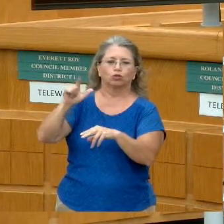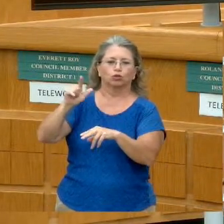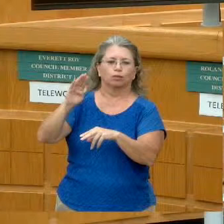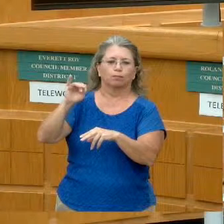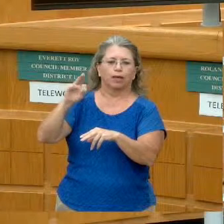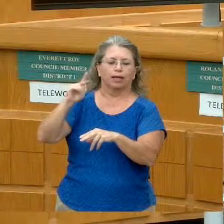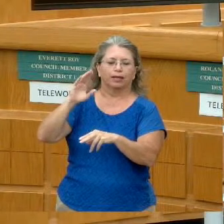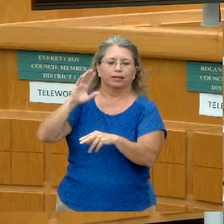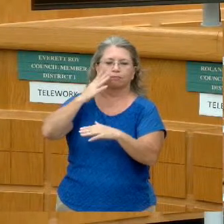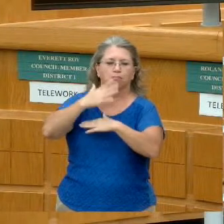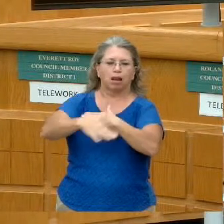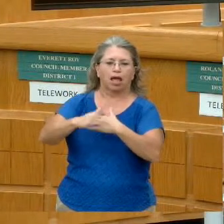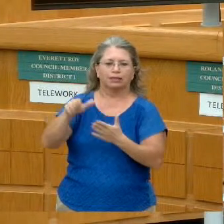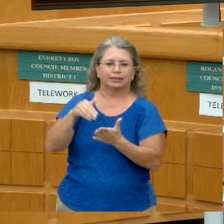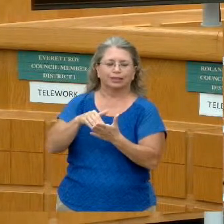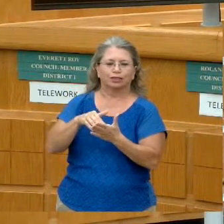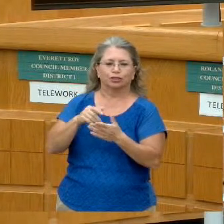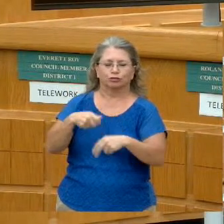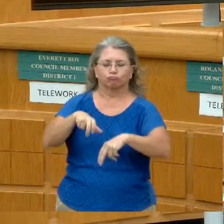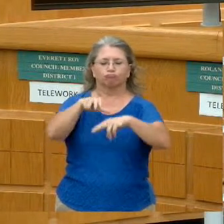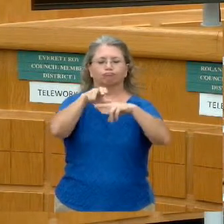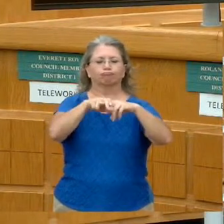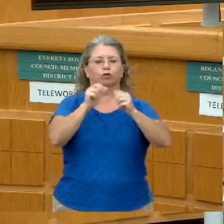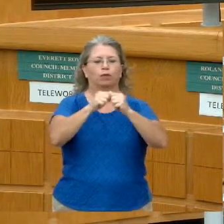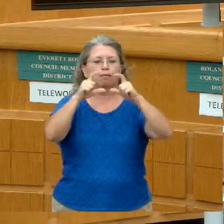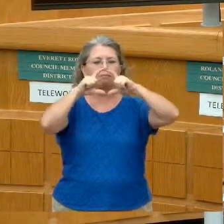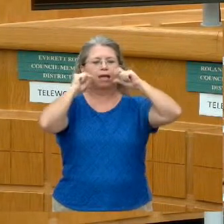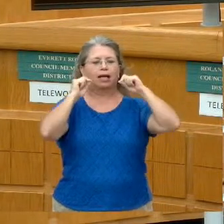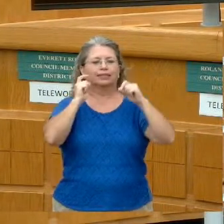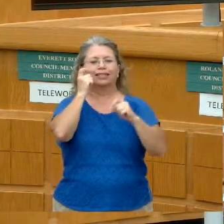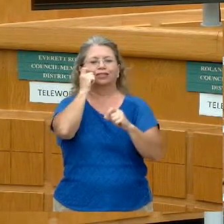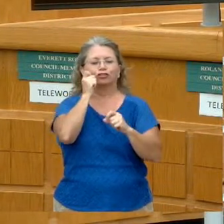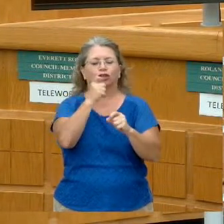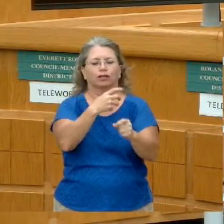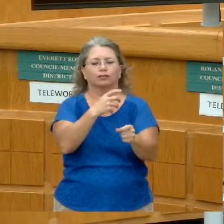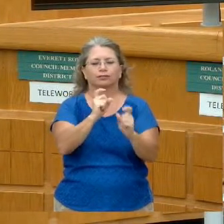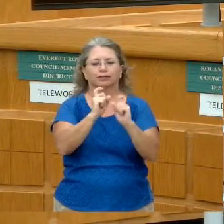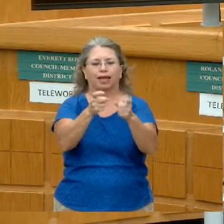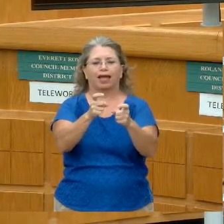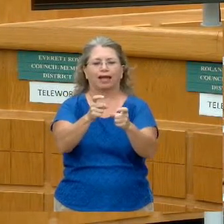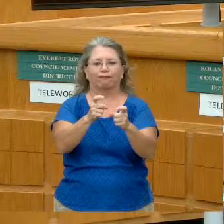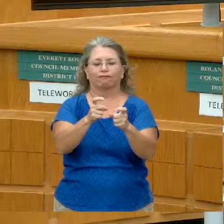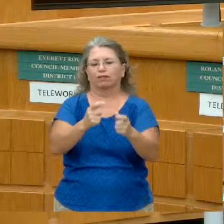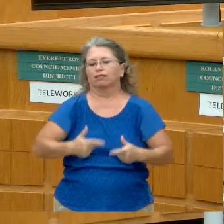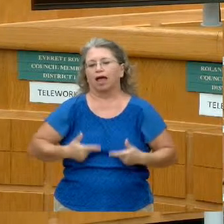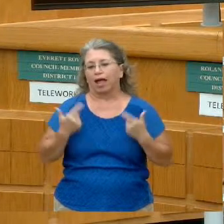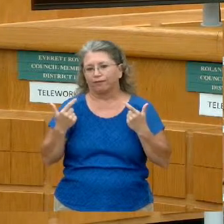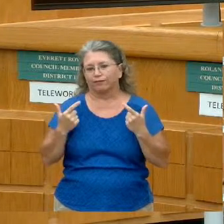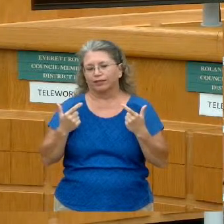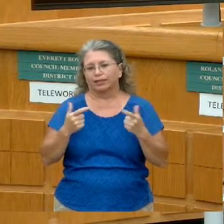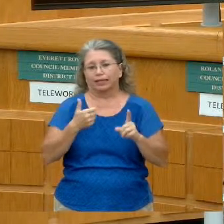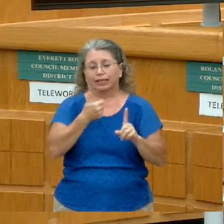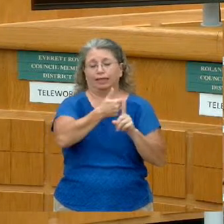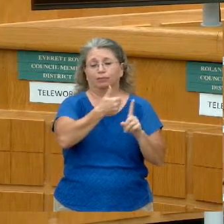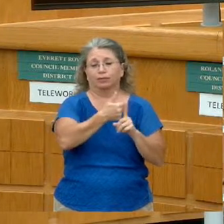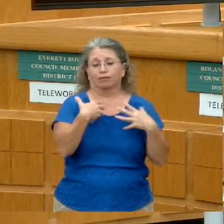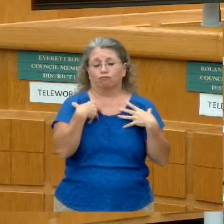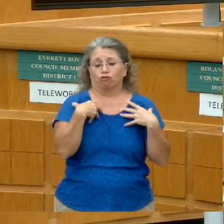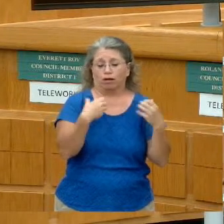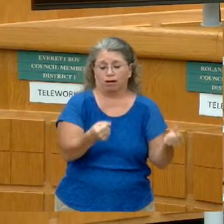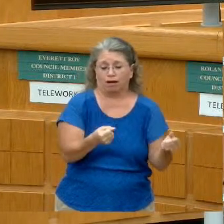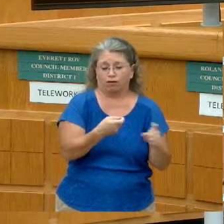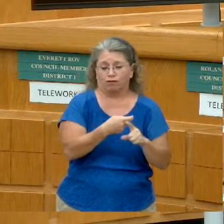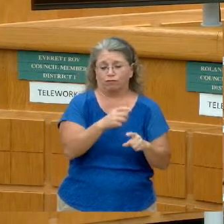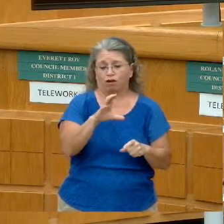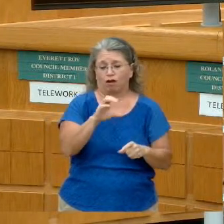up with a mask. He's just given his gift of life. He is a COVID-19 survivor. He heard